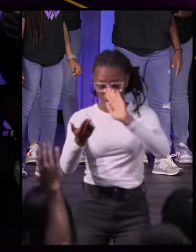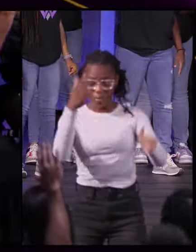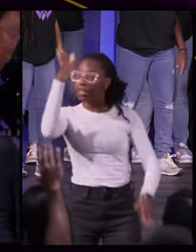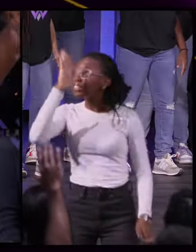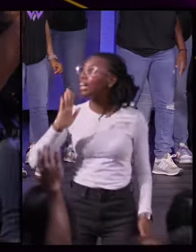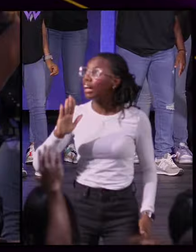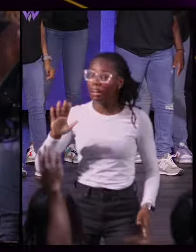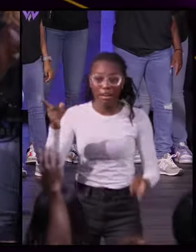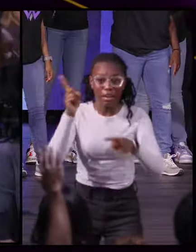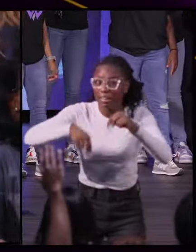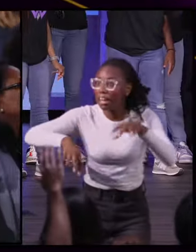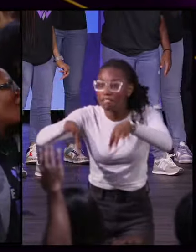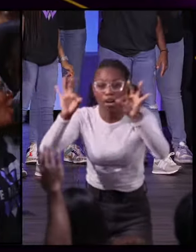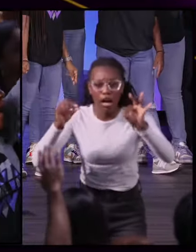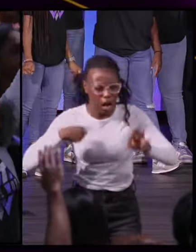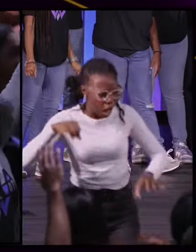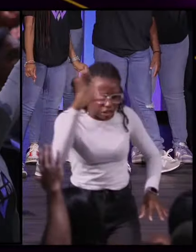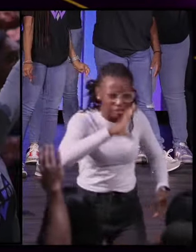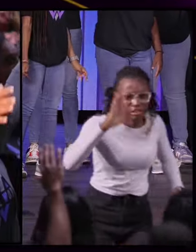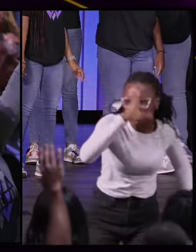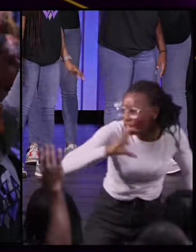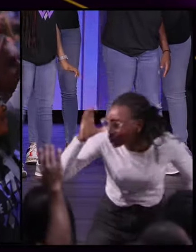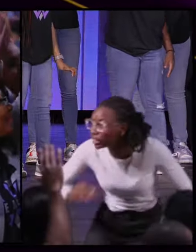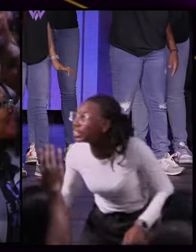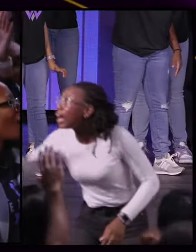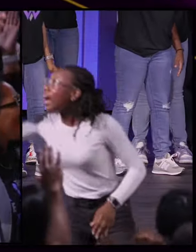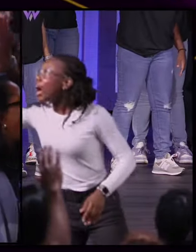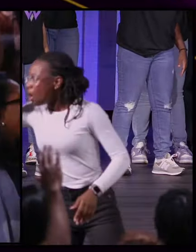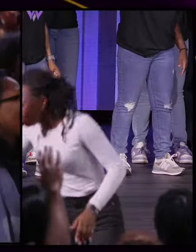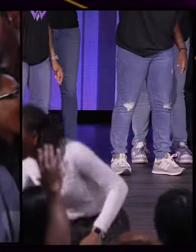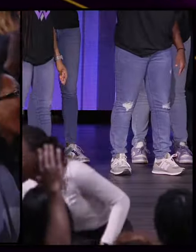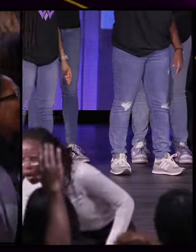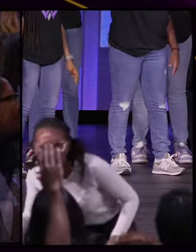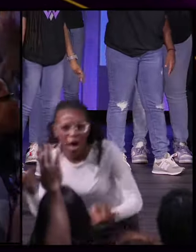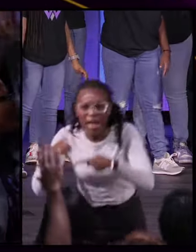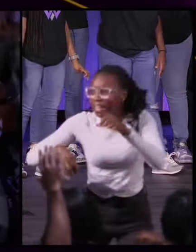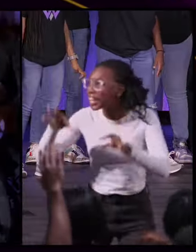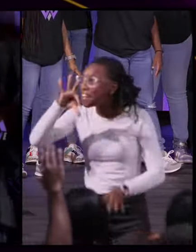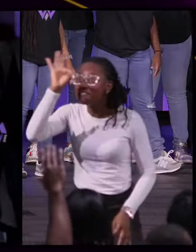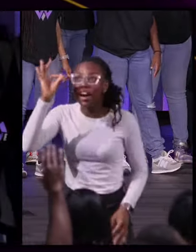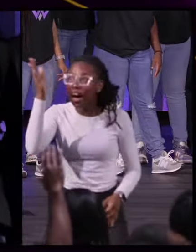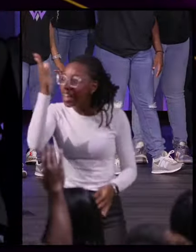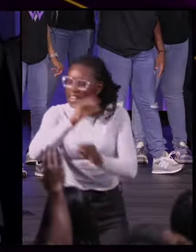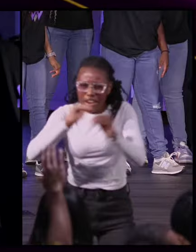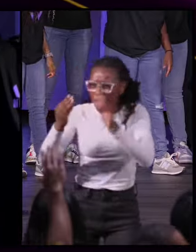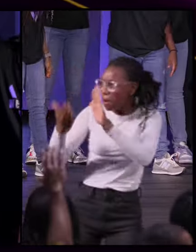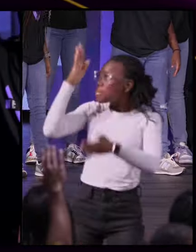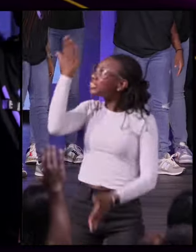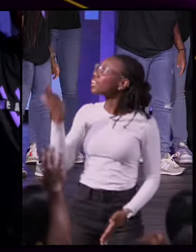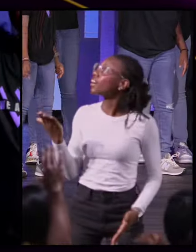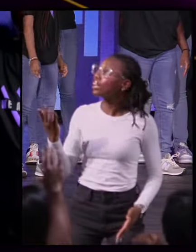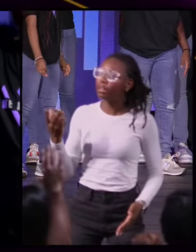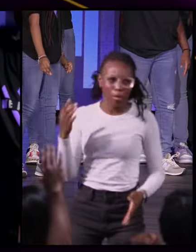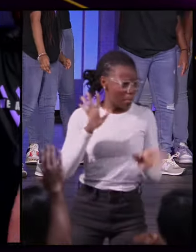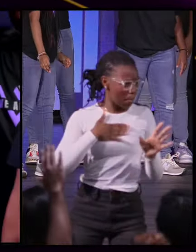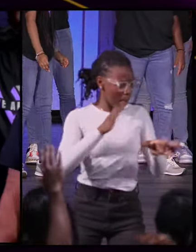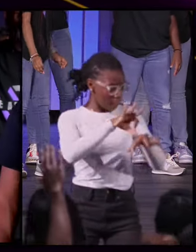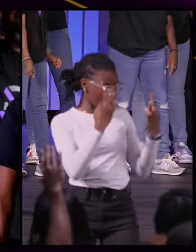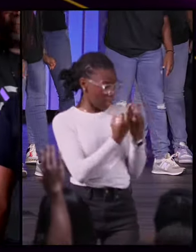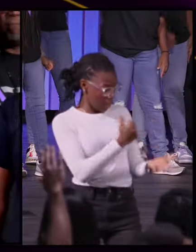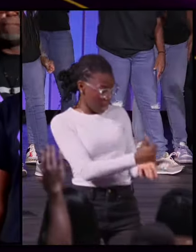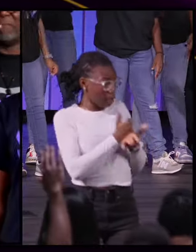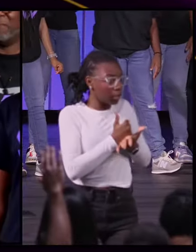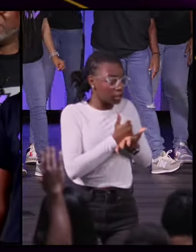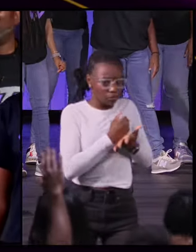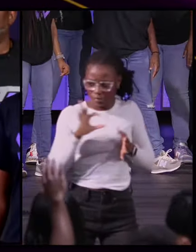like Jesus? I've searched all over. I've looked high and I've looked low. I turned to my family and they didn't work. I